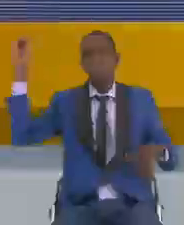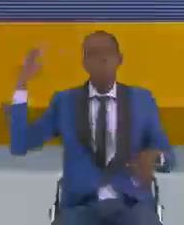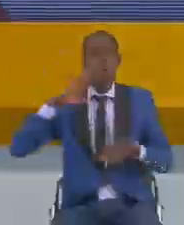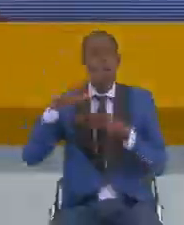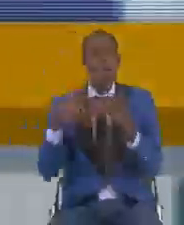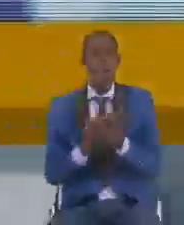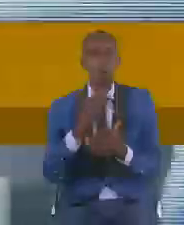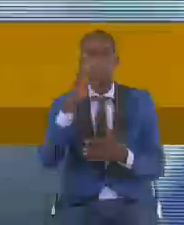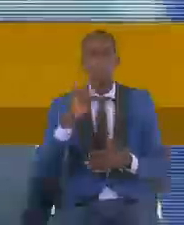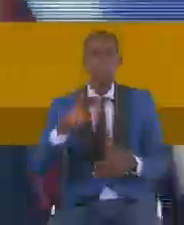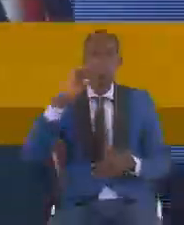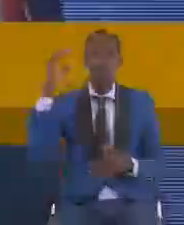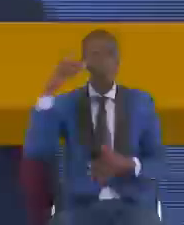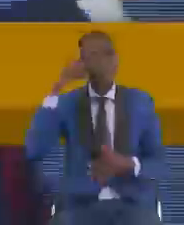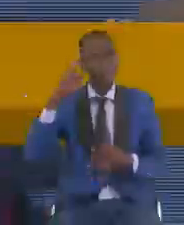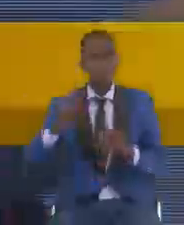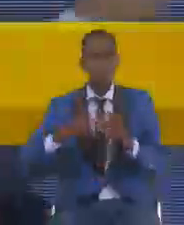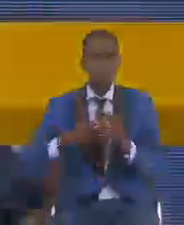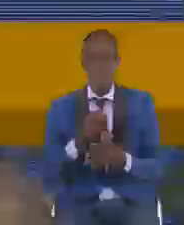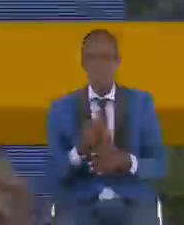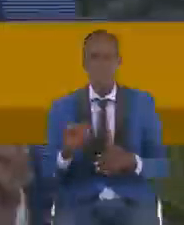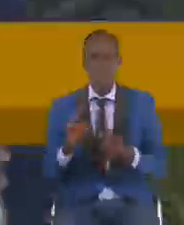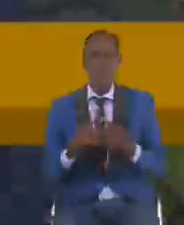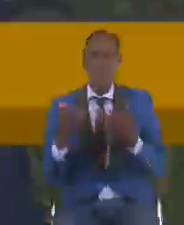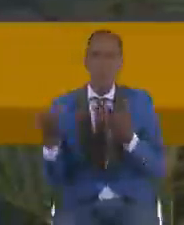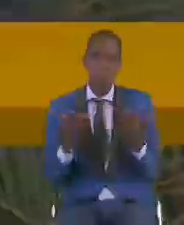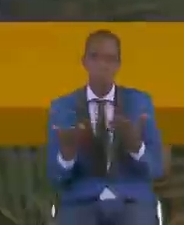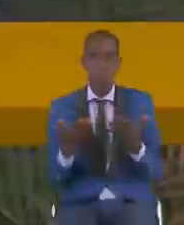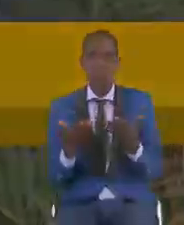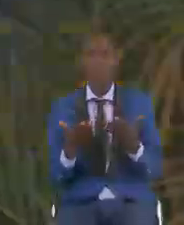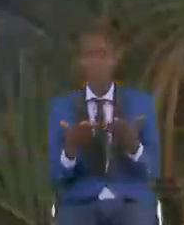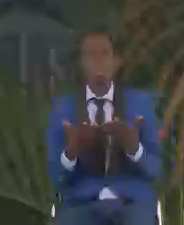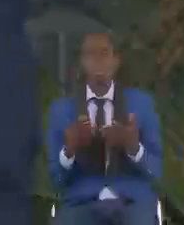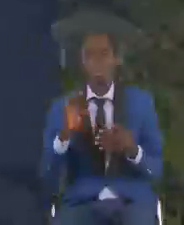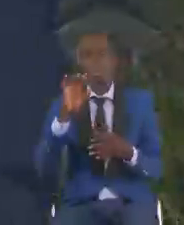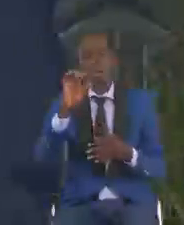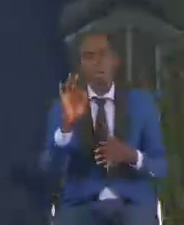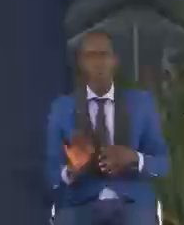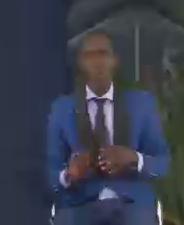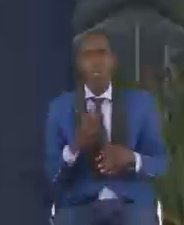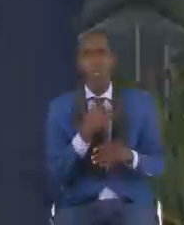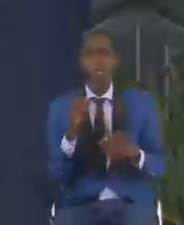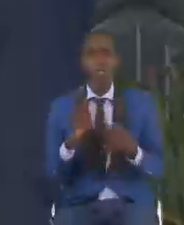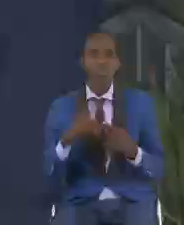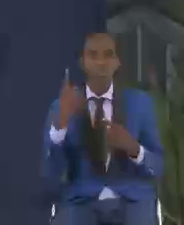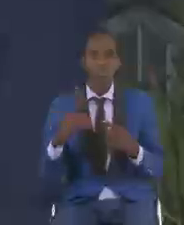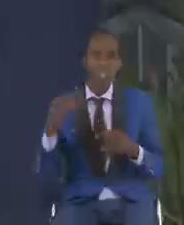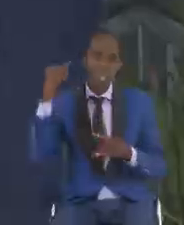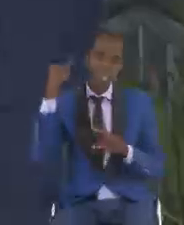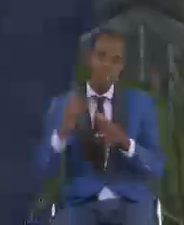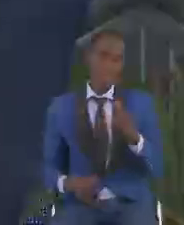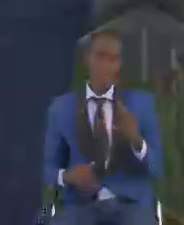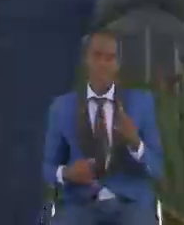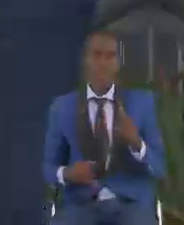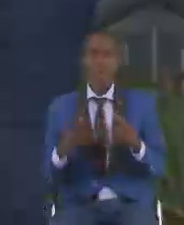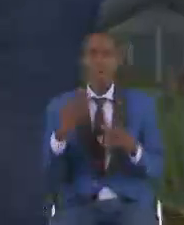beginning, salvation, to the service, the appointment, and then to the climax, the consummation